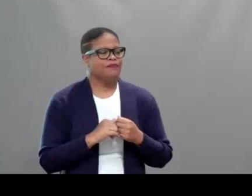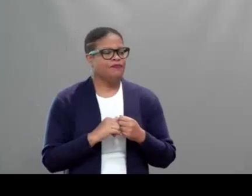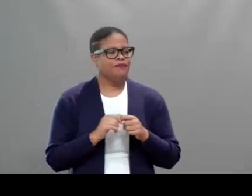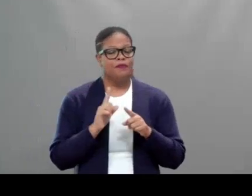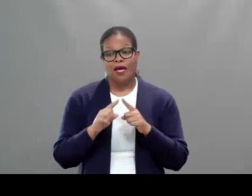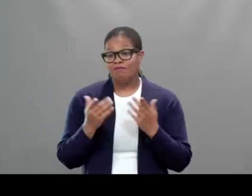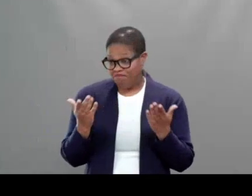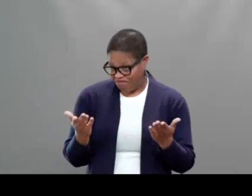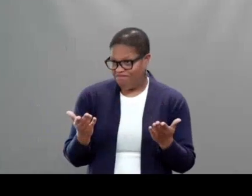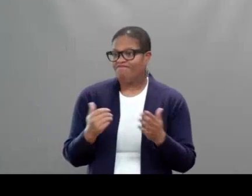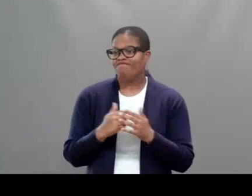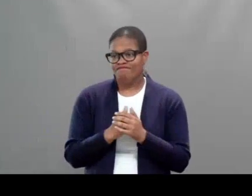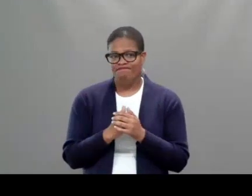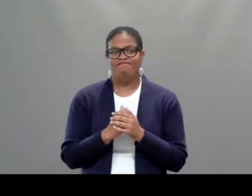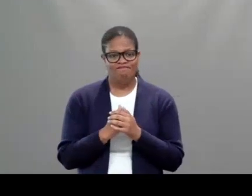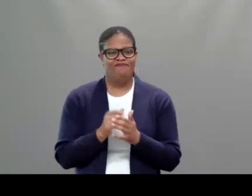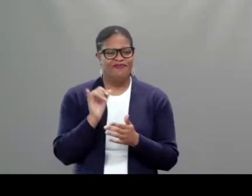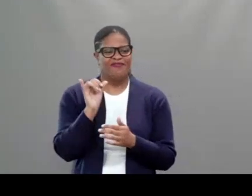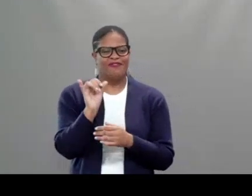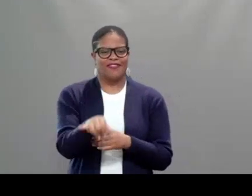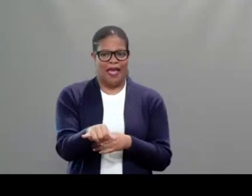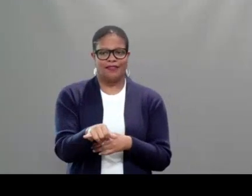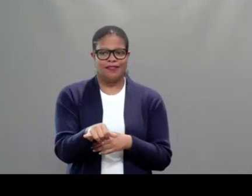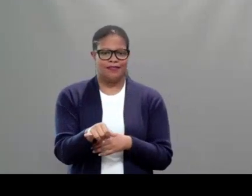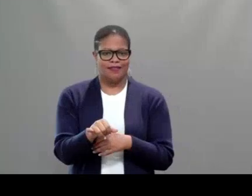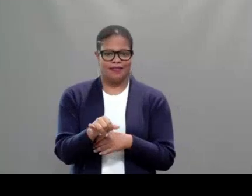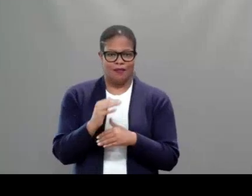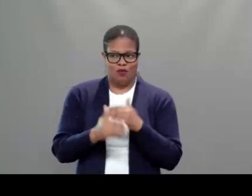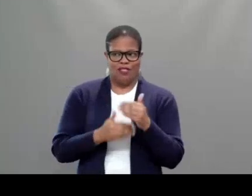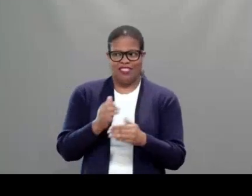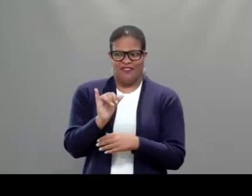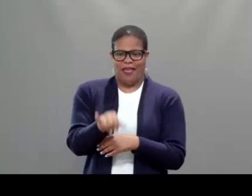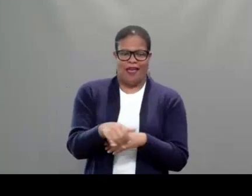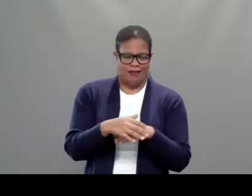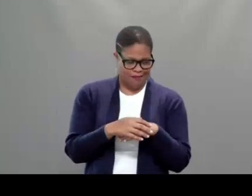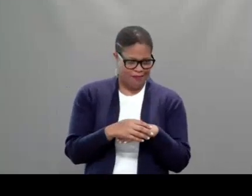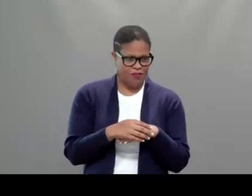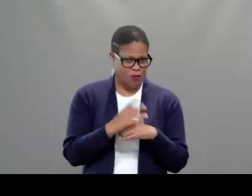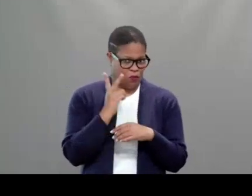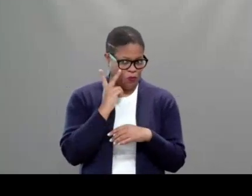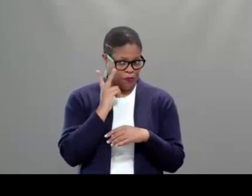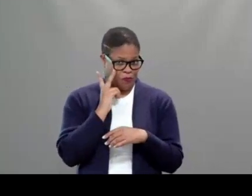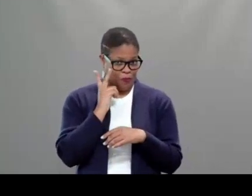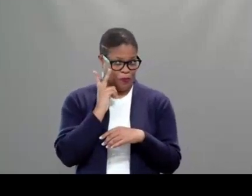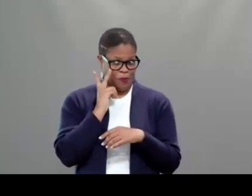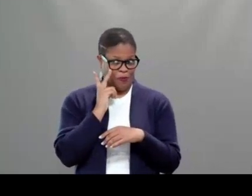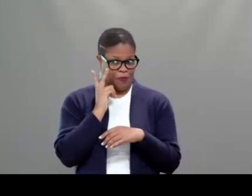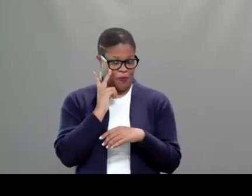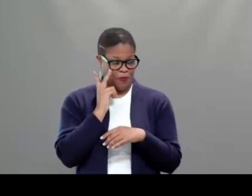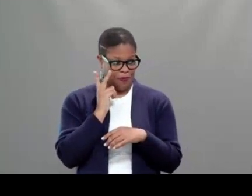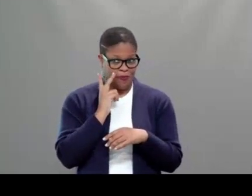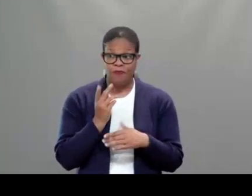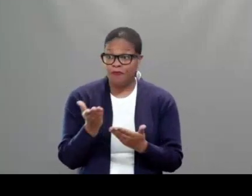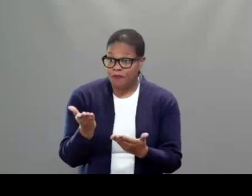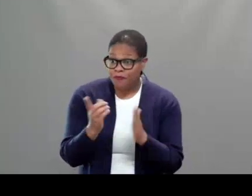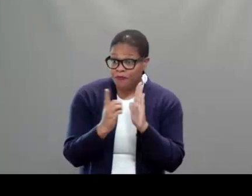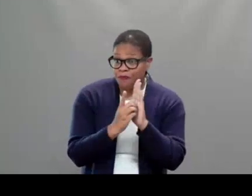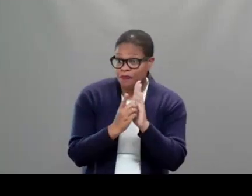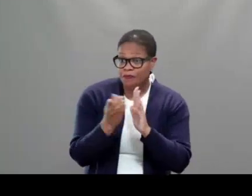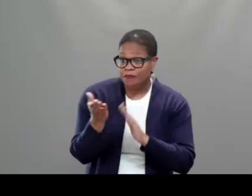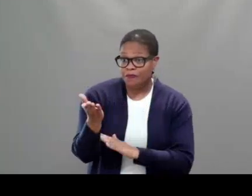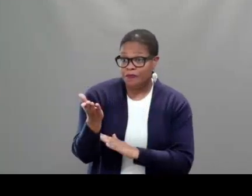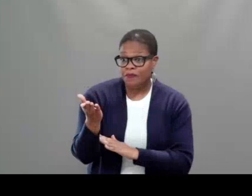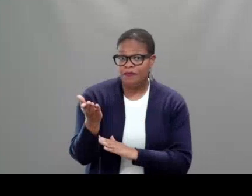But so that's kind of where that's at right now. So we'll see moving forward. Yes.